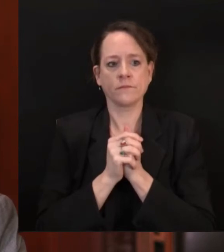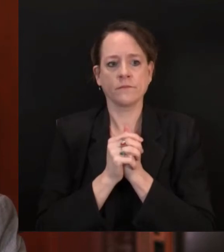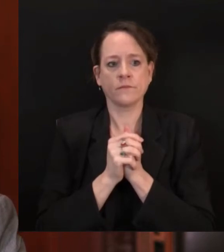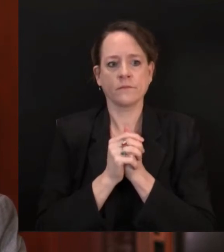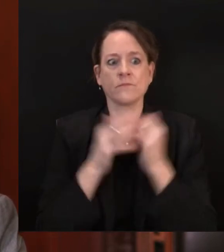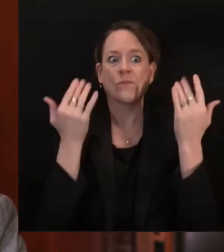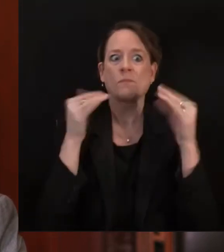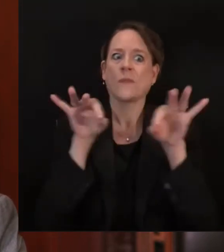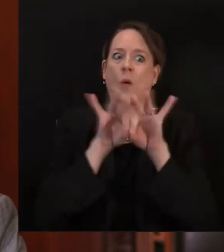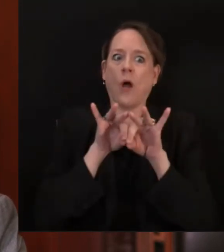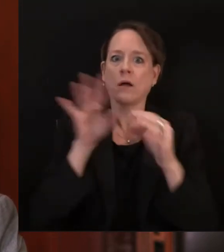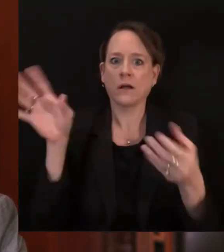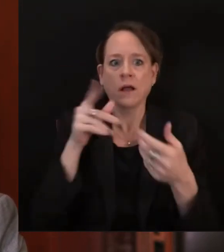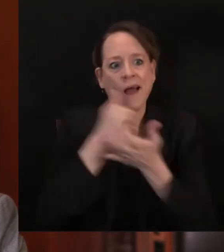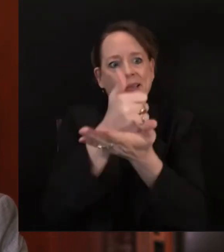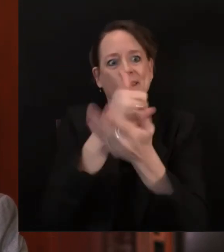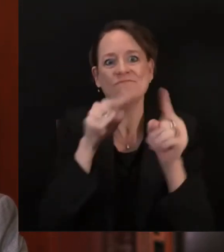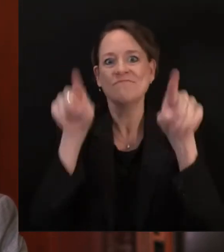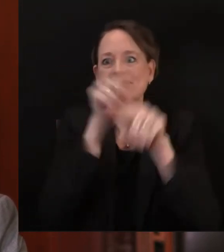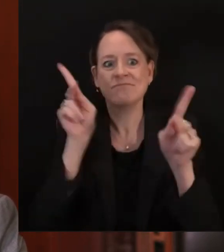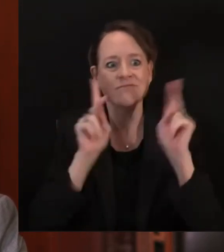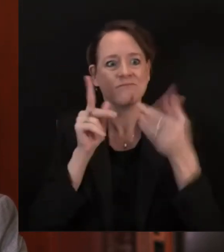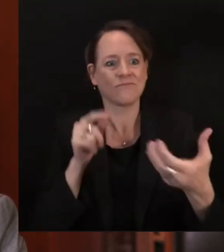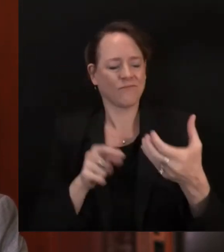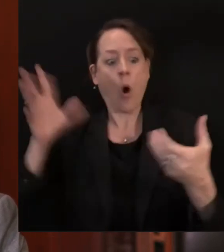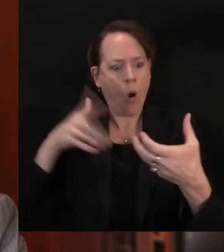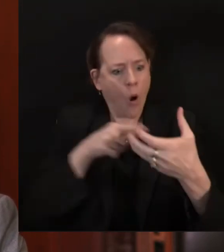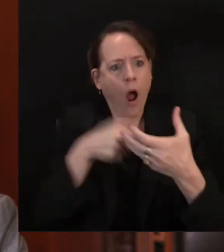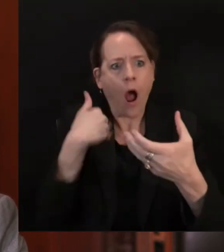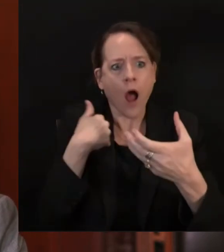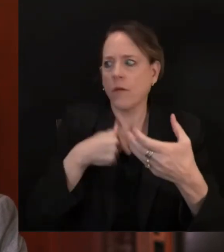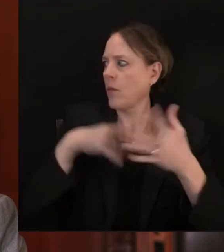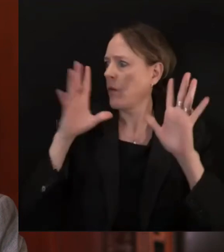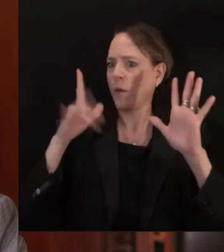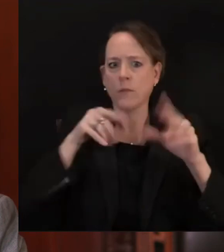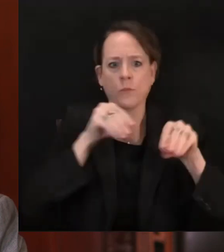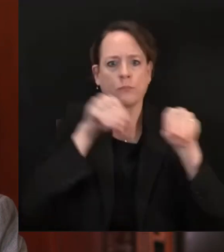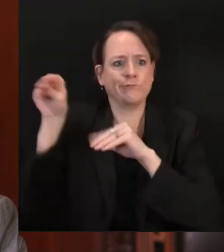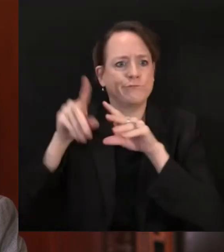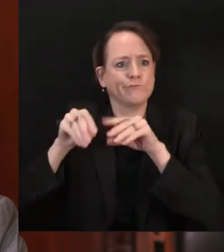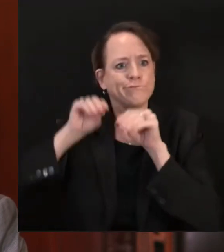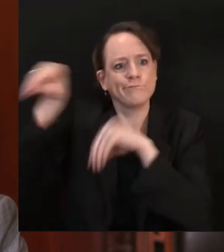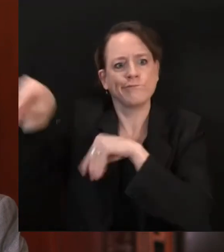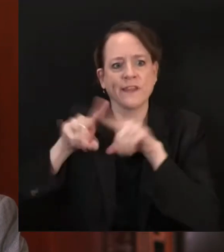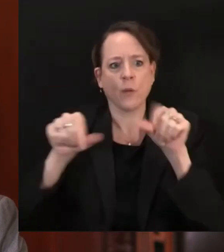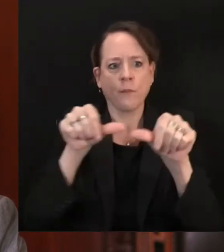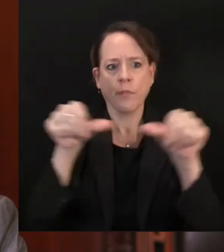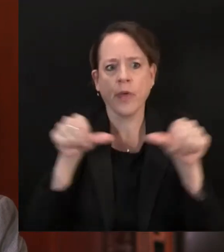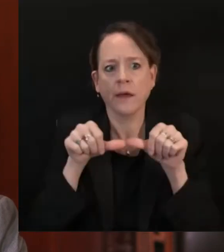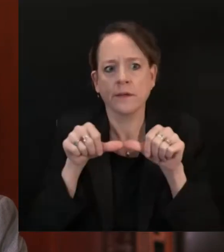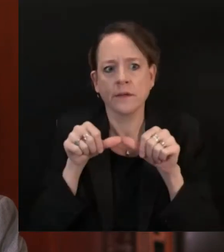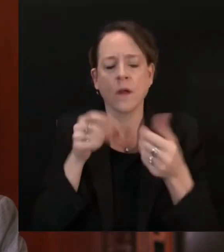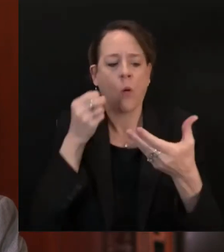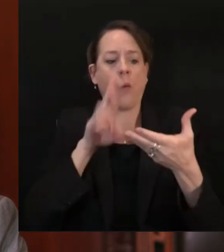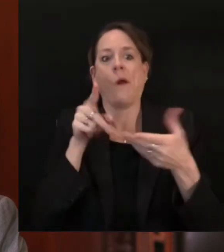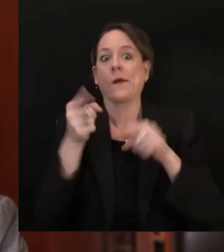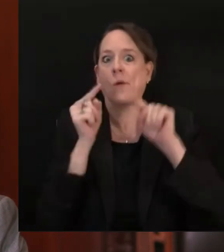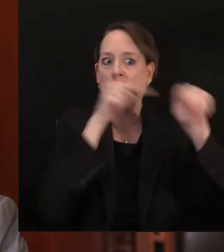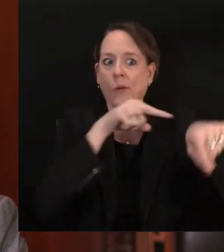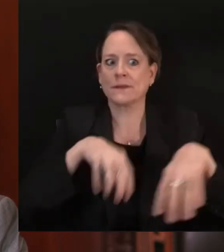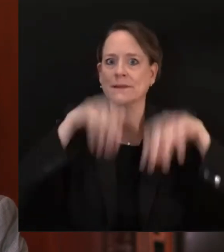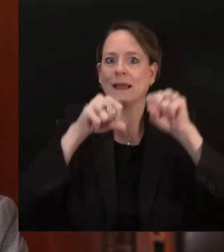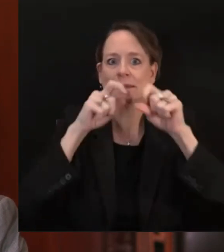to protect their close contacts and loved ones by isolating and getting tested themselves. The more people who use the